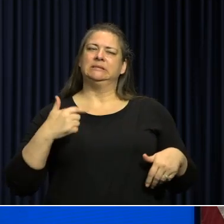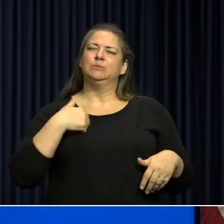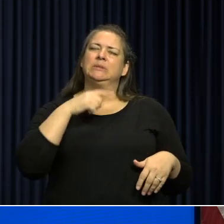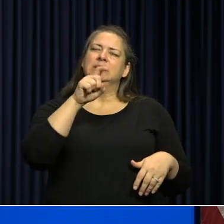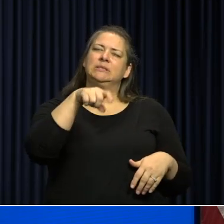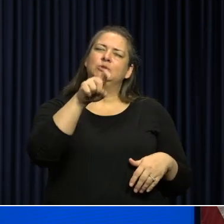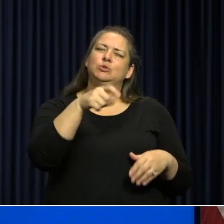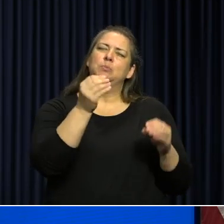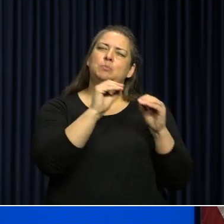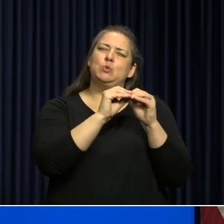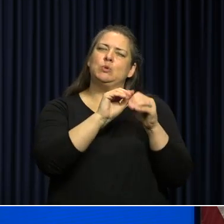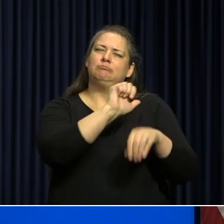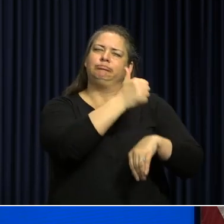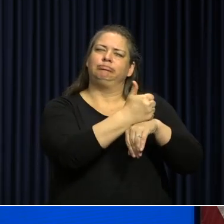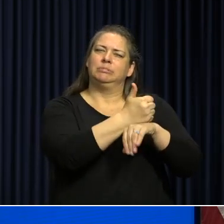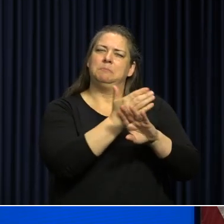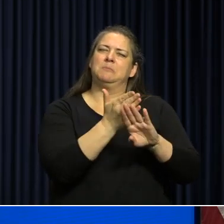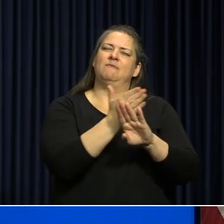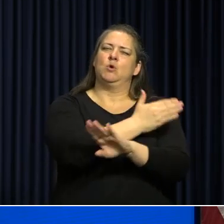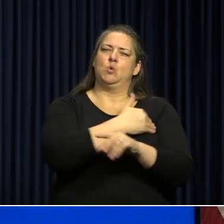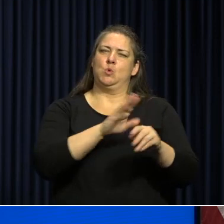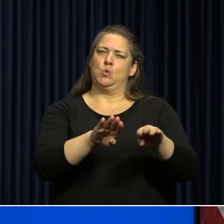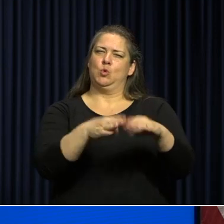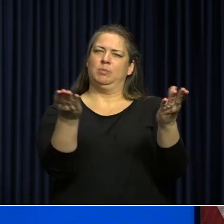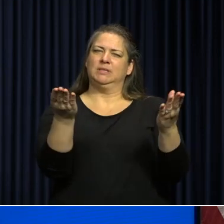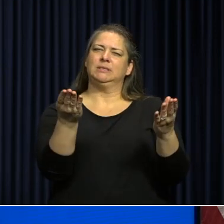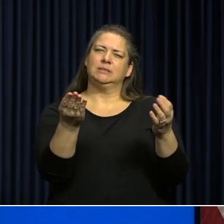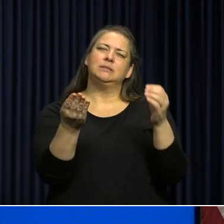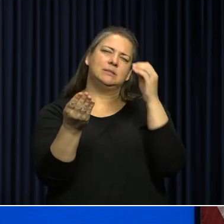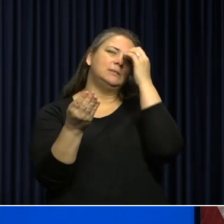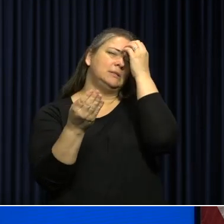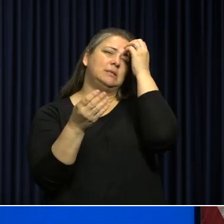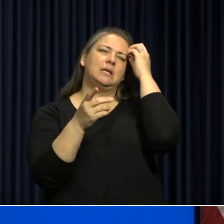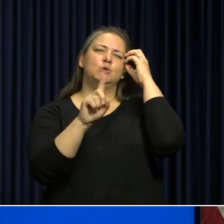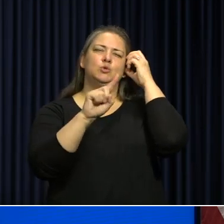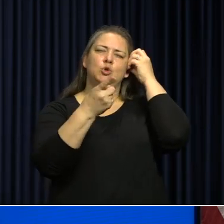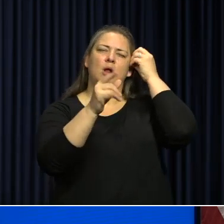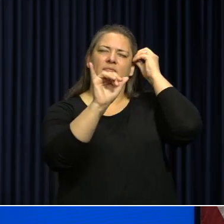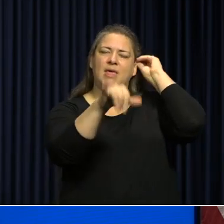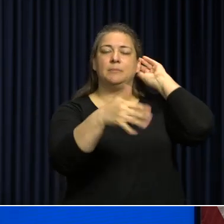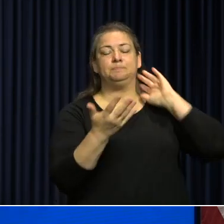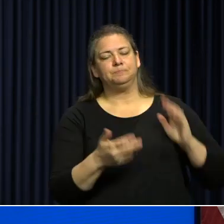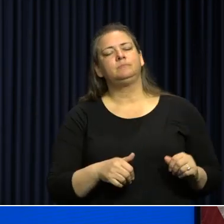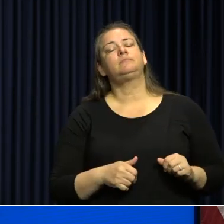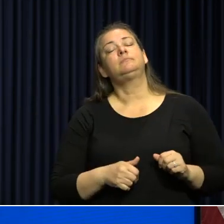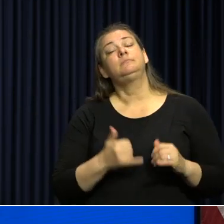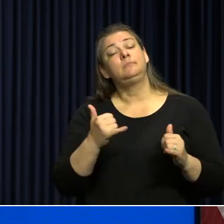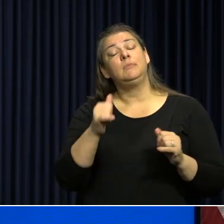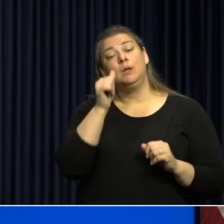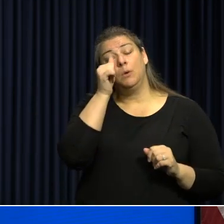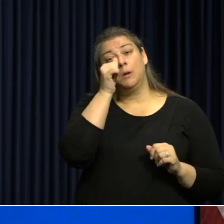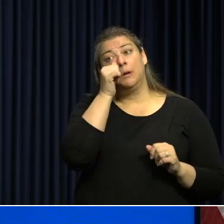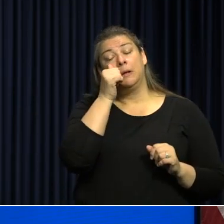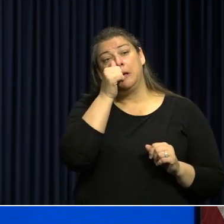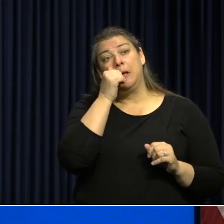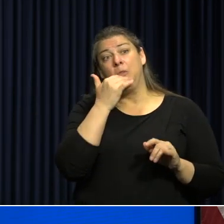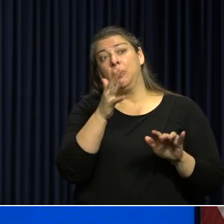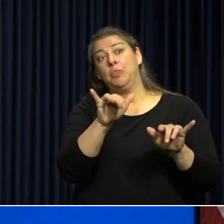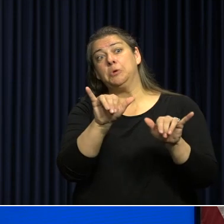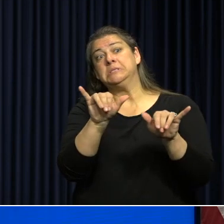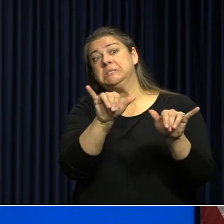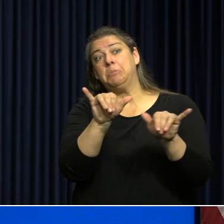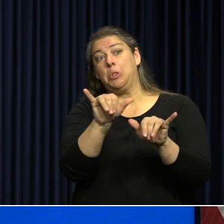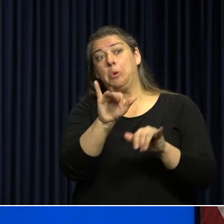that in place before we open up and start. Now, with that said, given that they are similar, we'll be